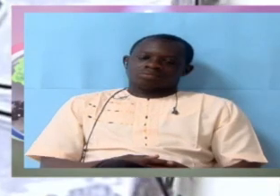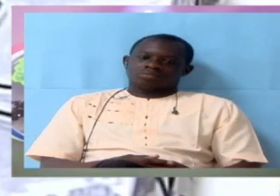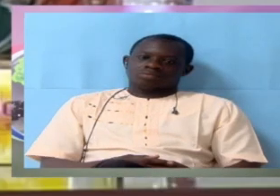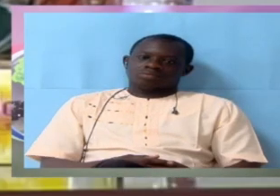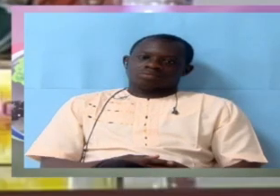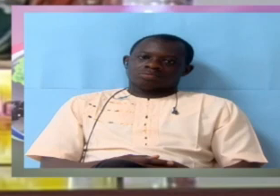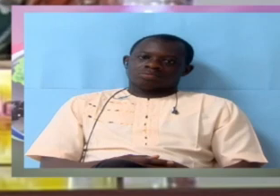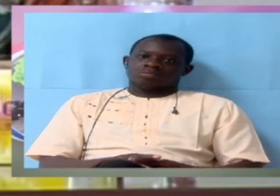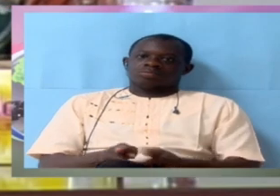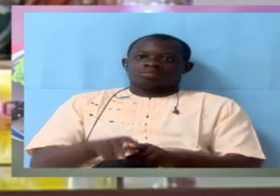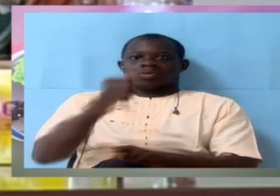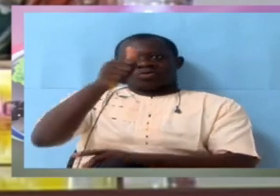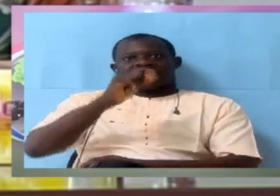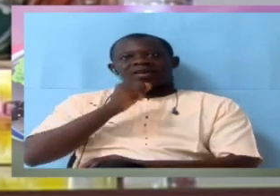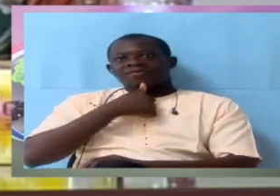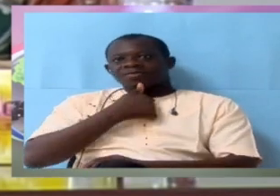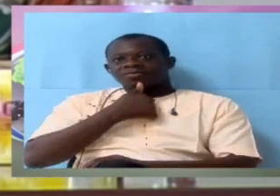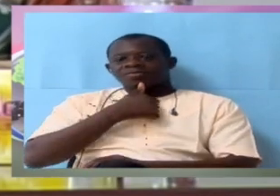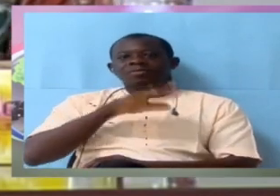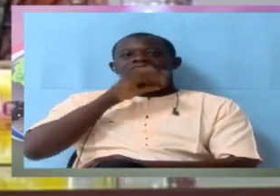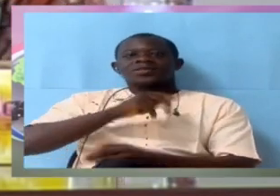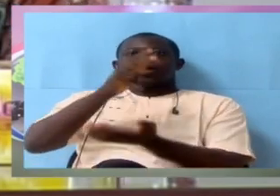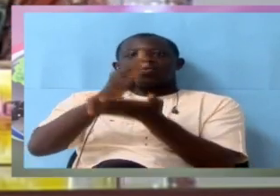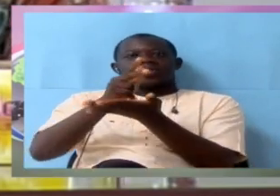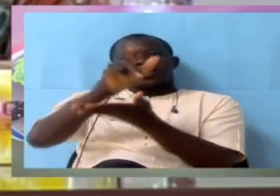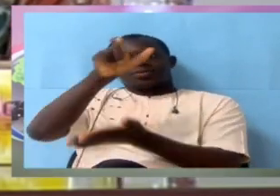Good afternoon again, Mr. Witness.